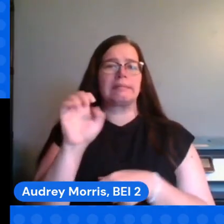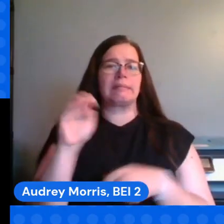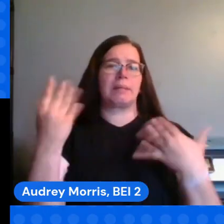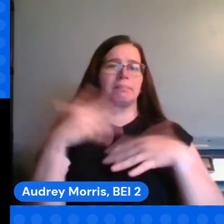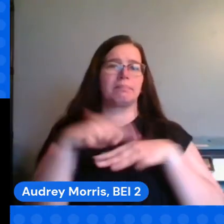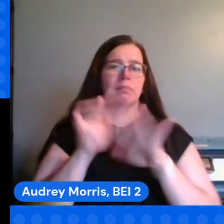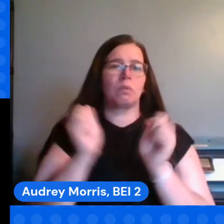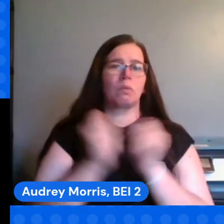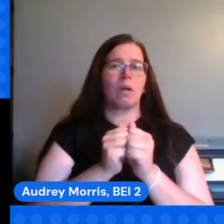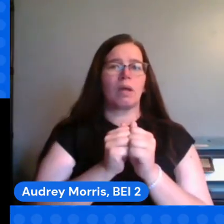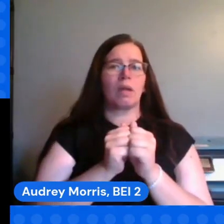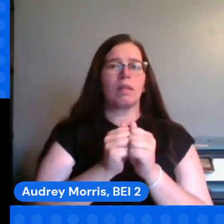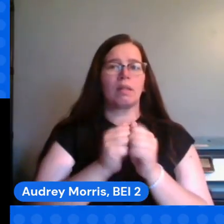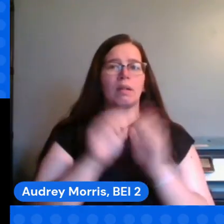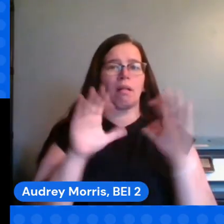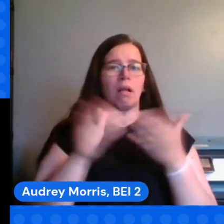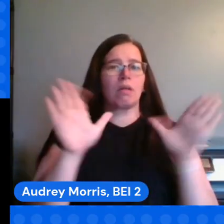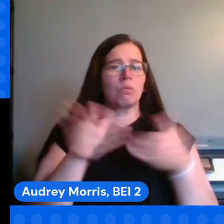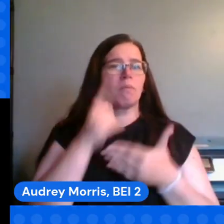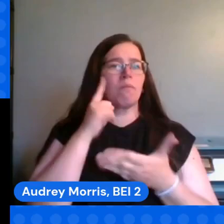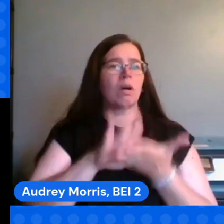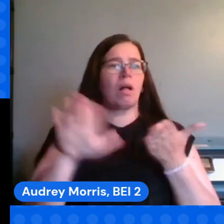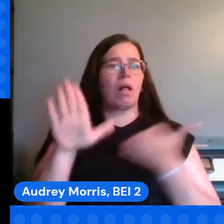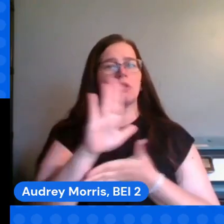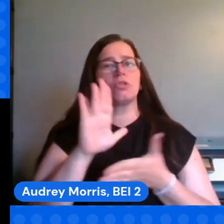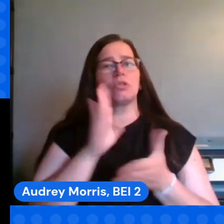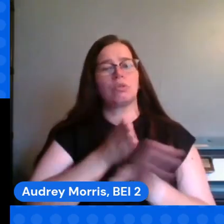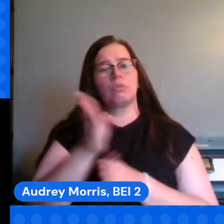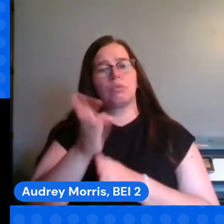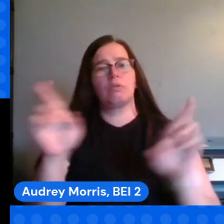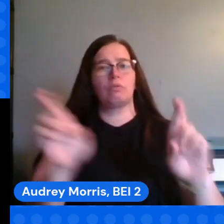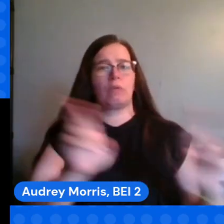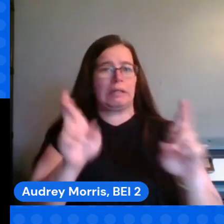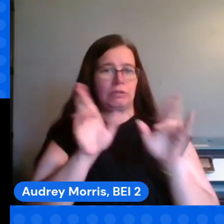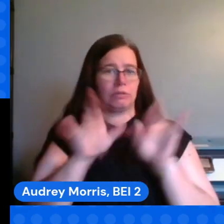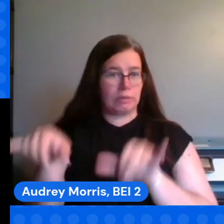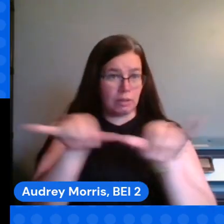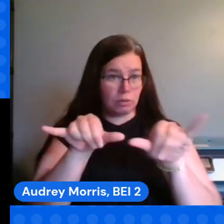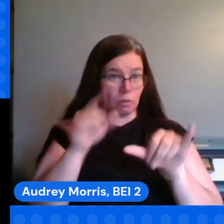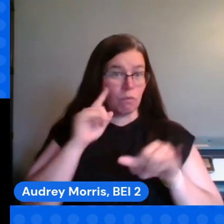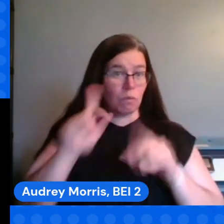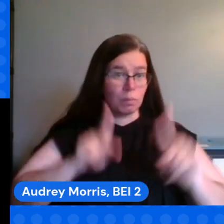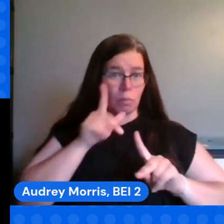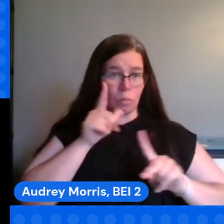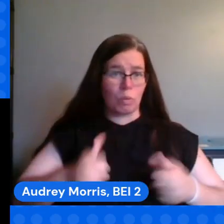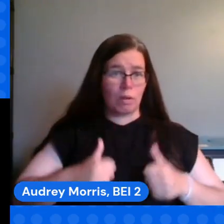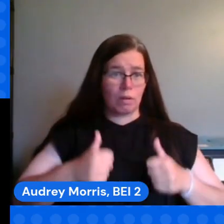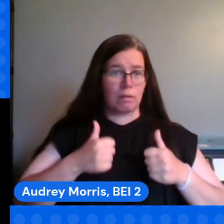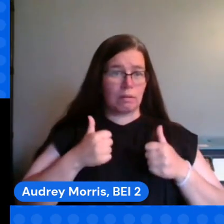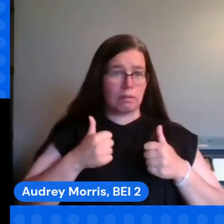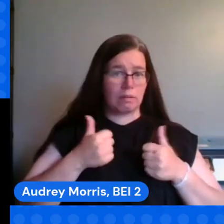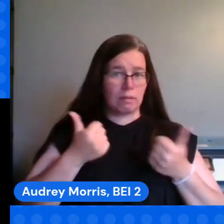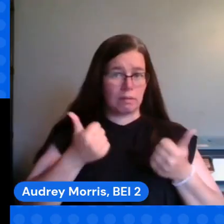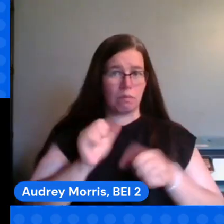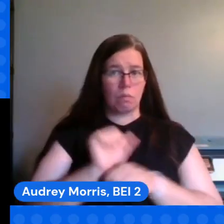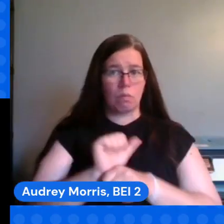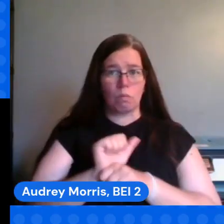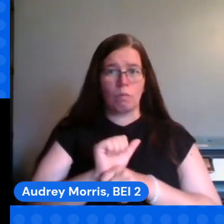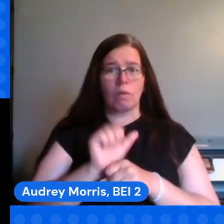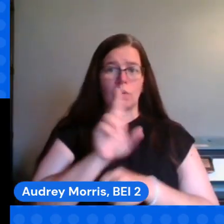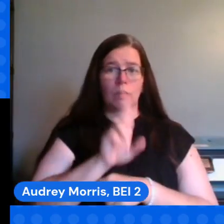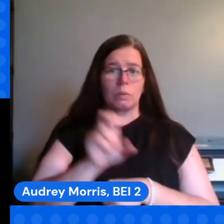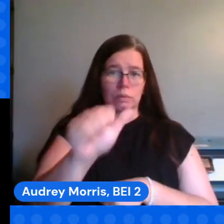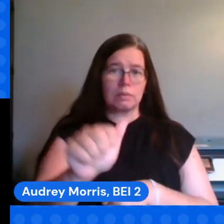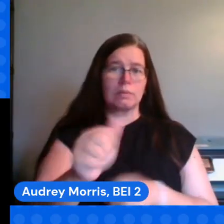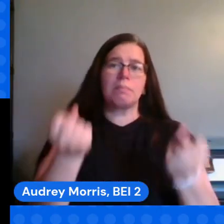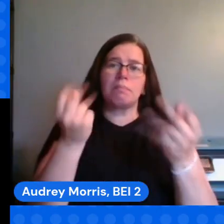with college and career readiness standards. And so, for those in the United States, there have been a number of years